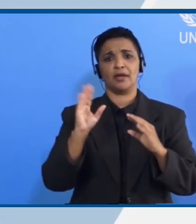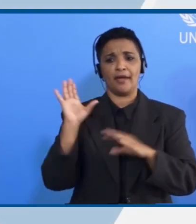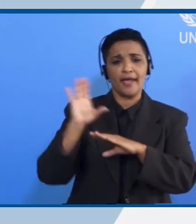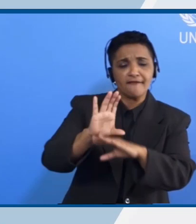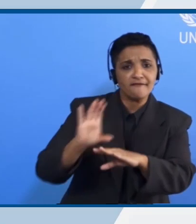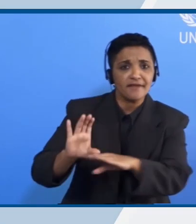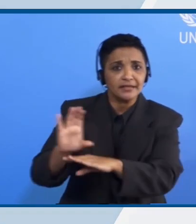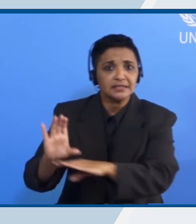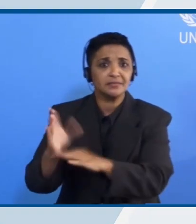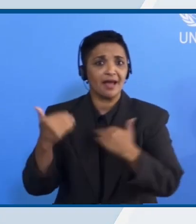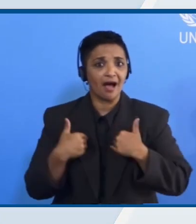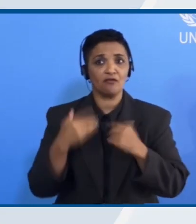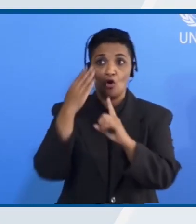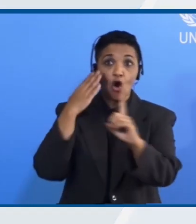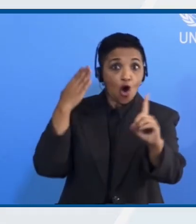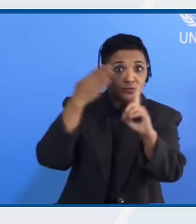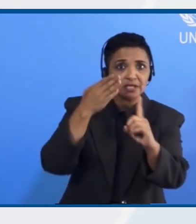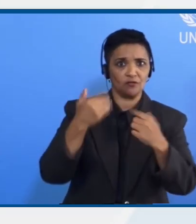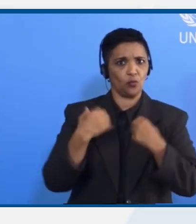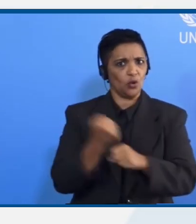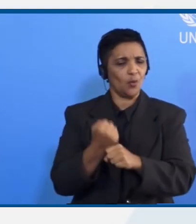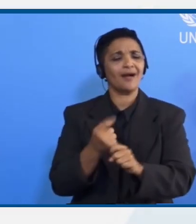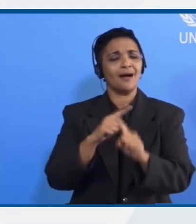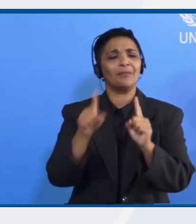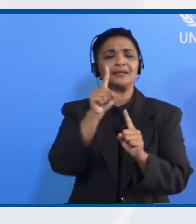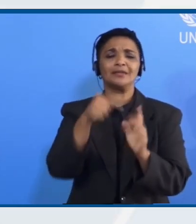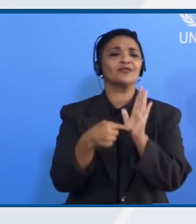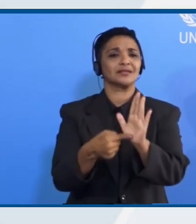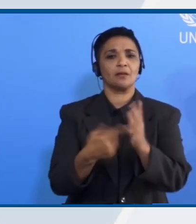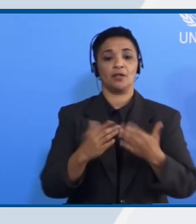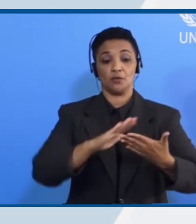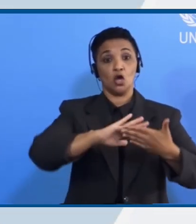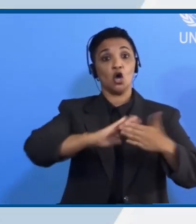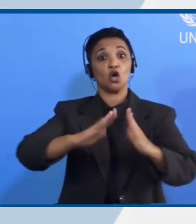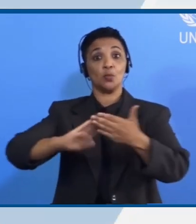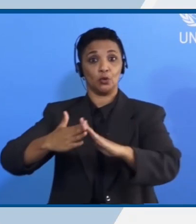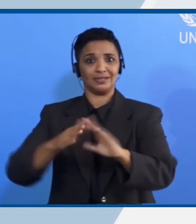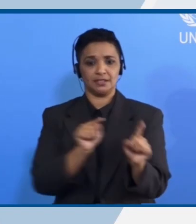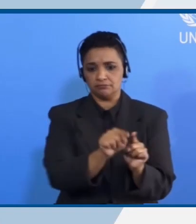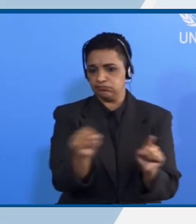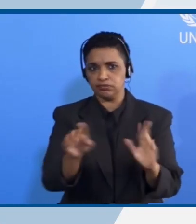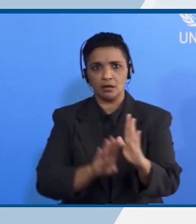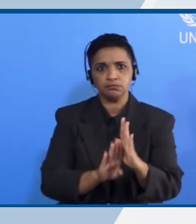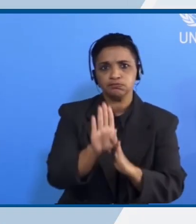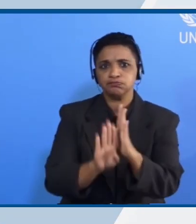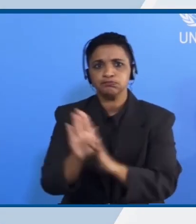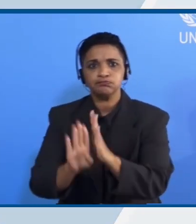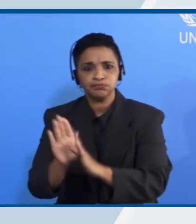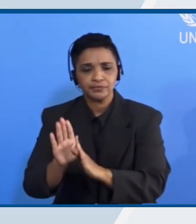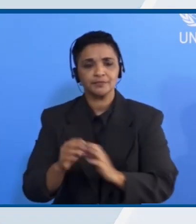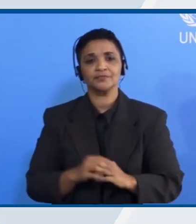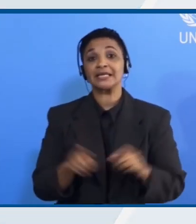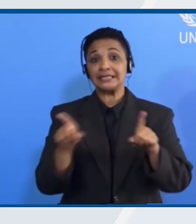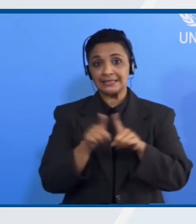investments. That's the main objective of what we do, but I'm talking about, for instance, community-driven development, where, transfers of funds, including